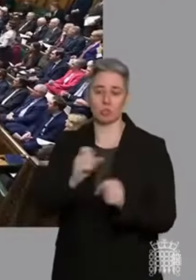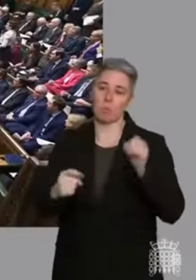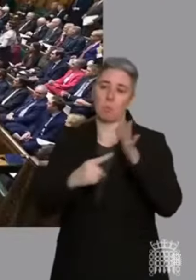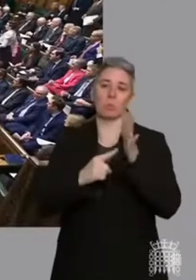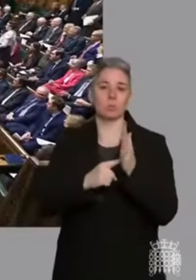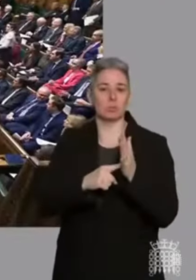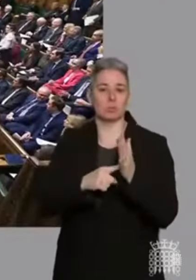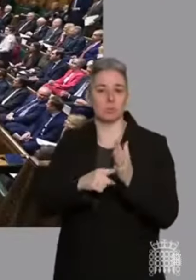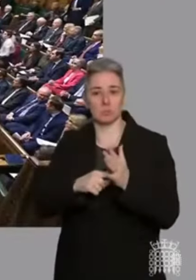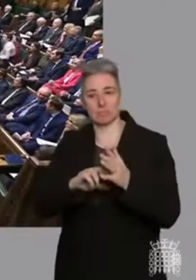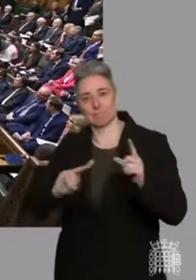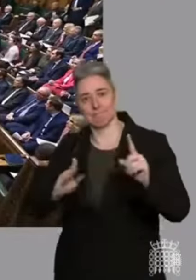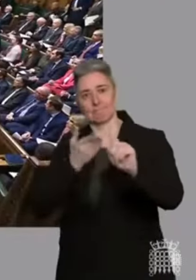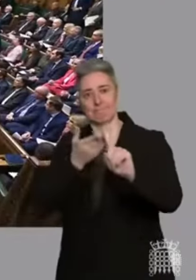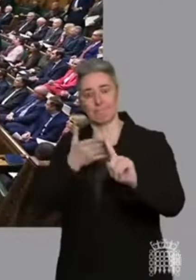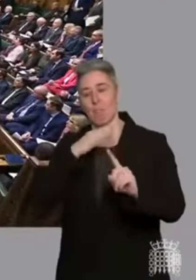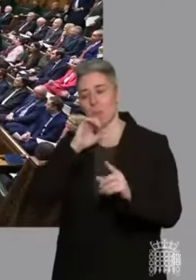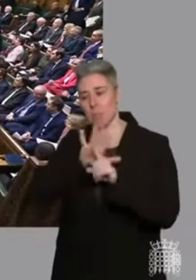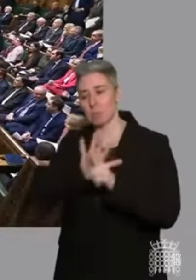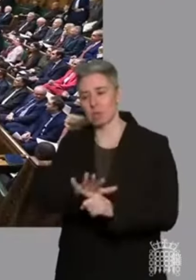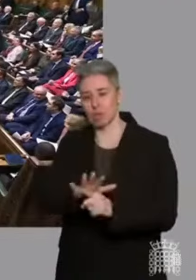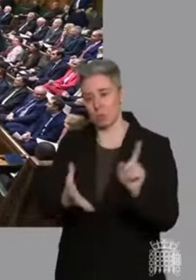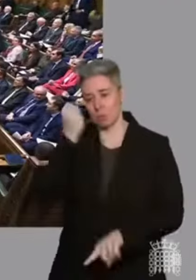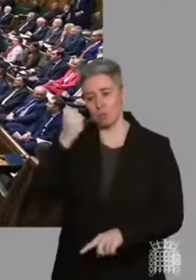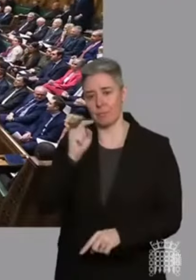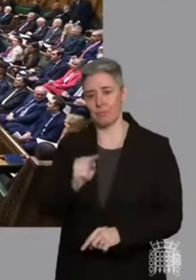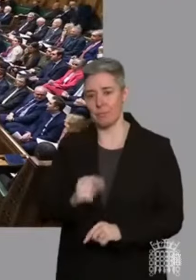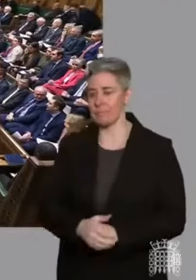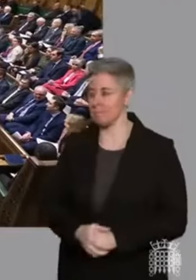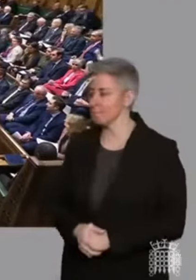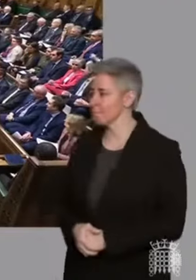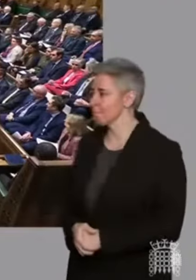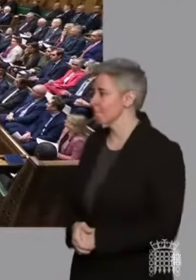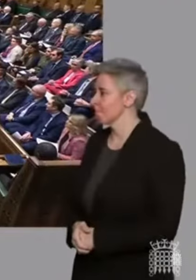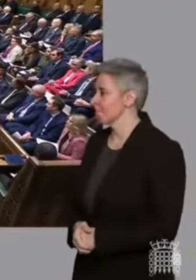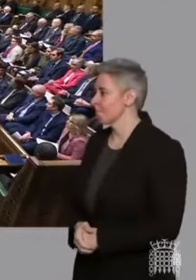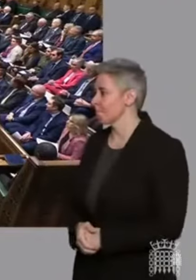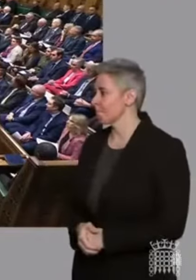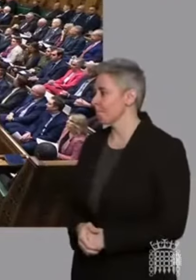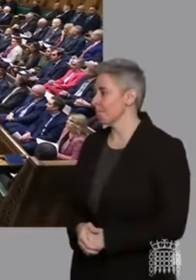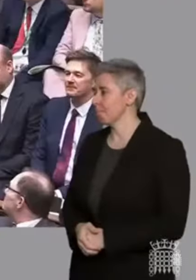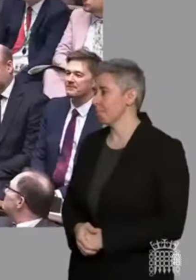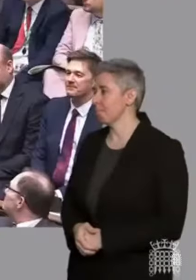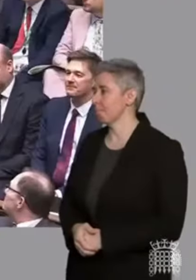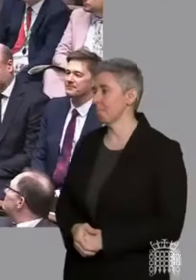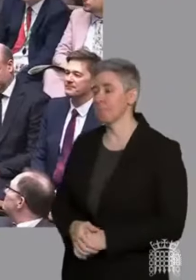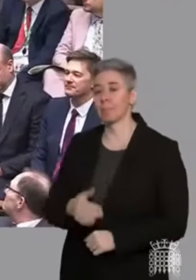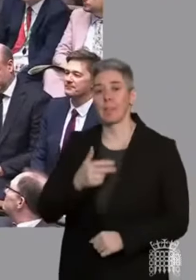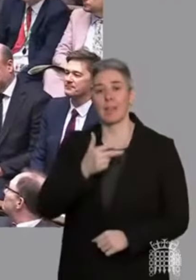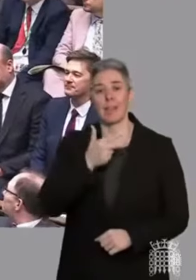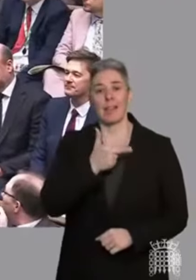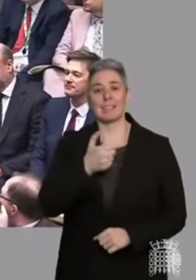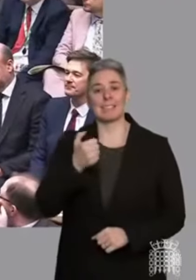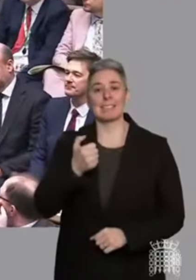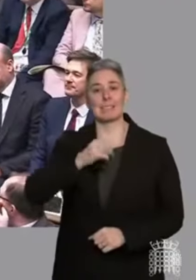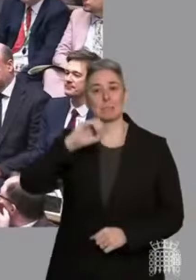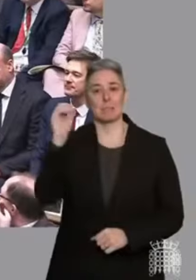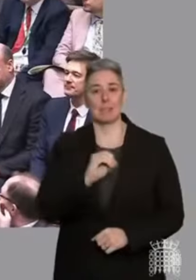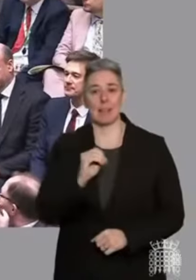you, Mr. Speaker. 86% of trains at Kersley Station in my constituency were delayed